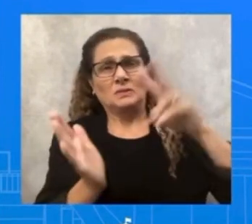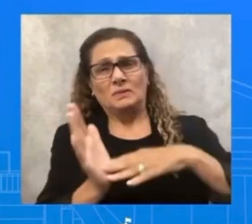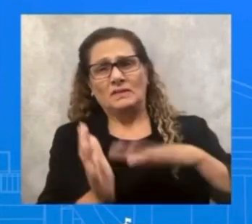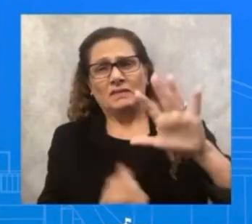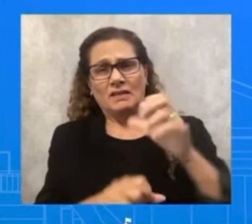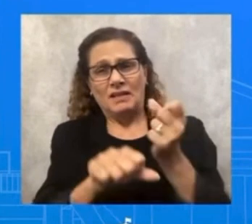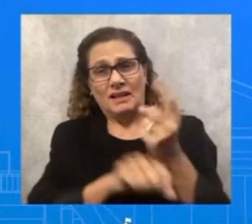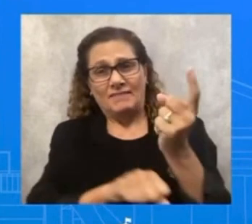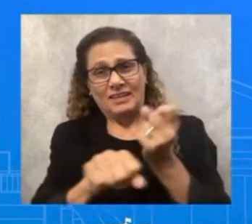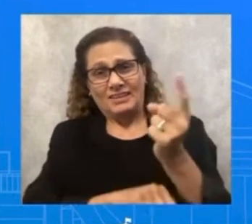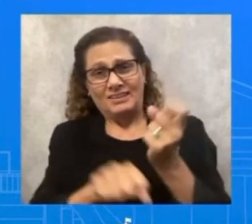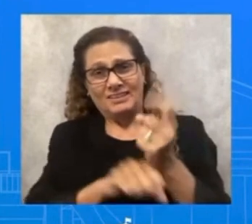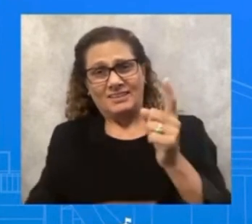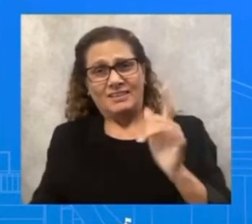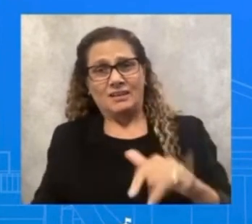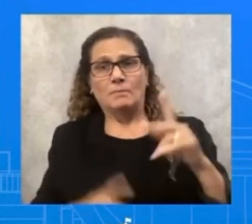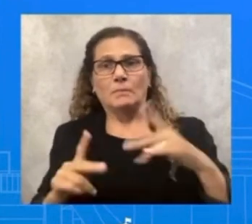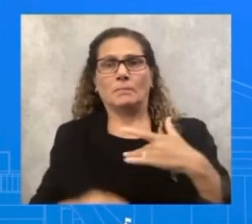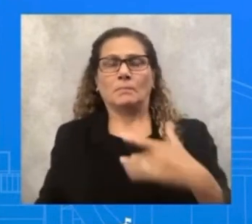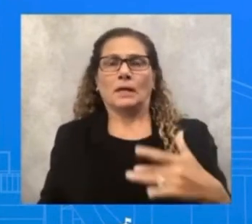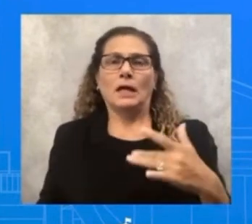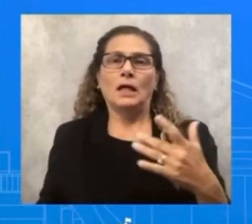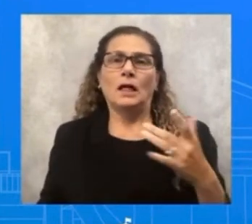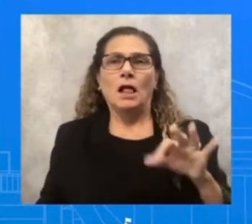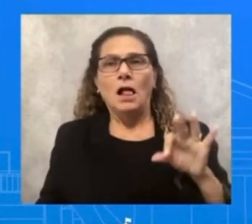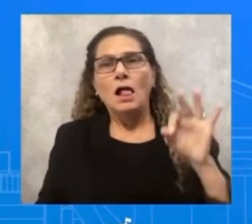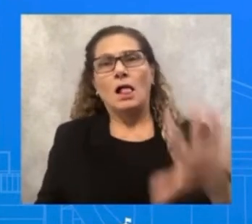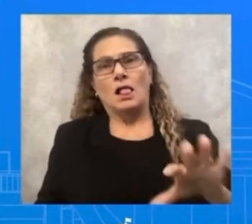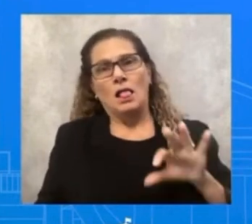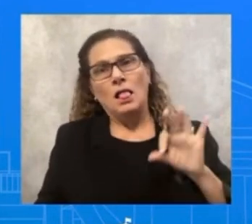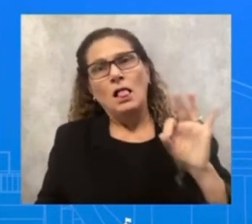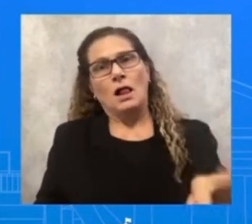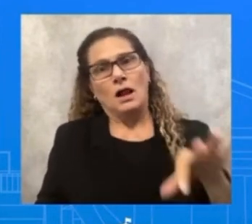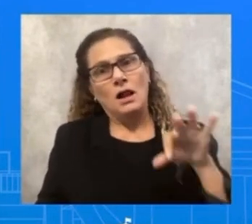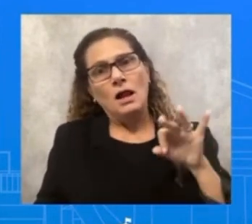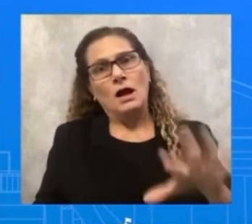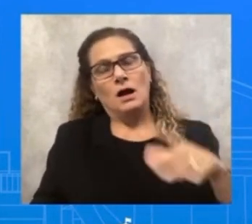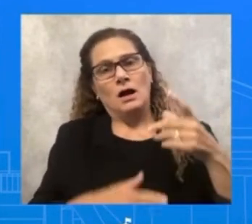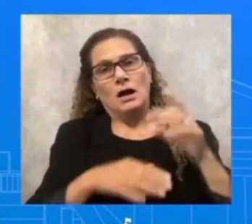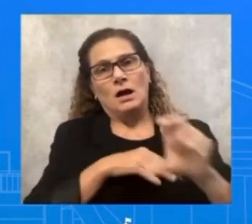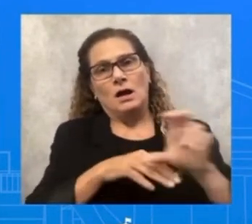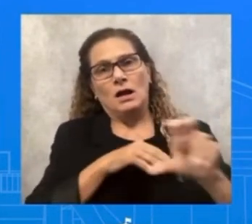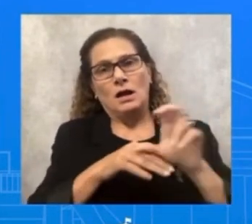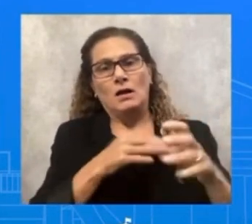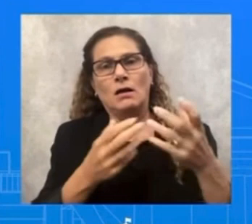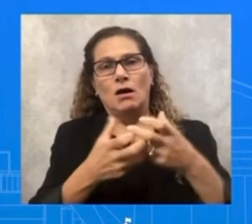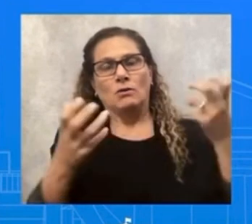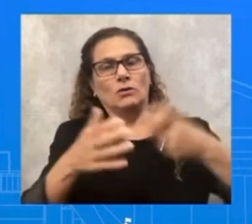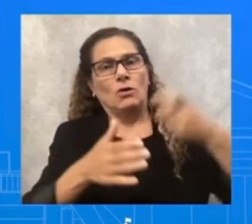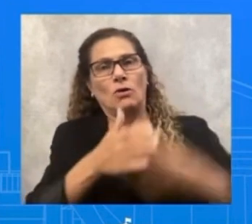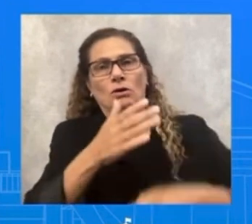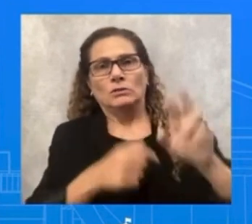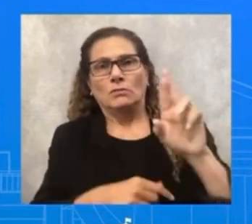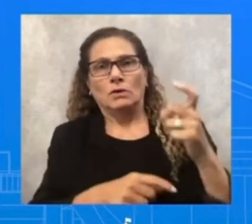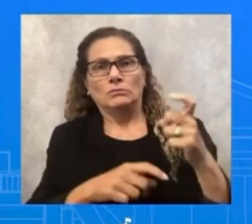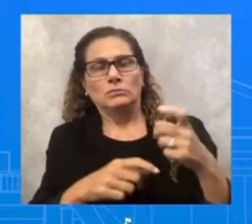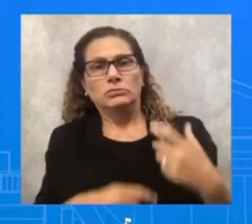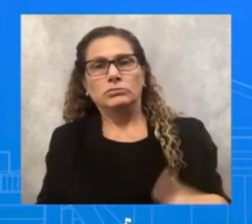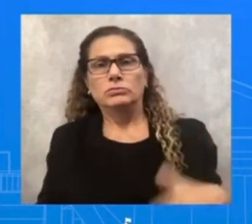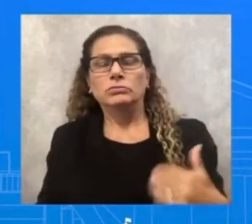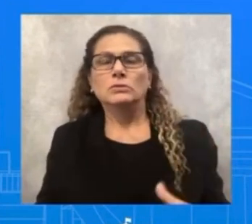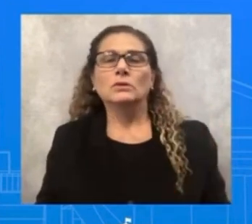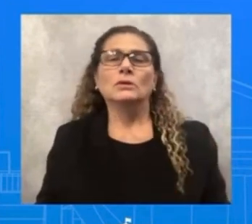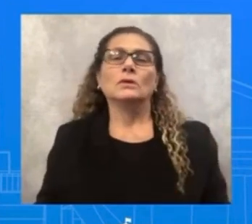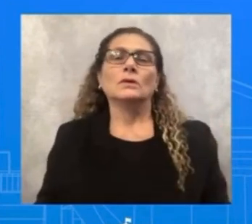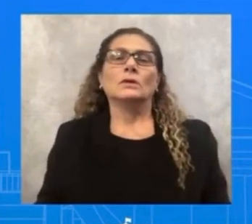high costs. I've met Americans who've rationed prescription drugs. They've rationed pills.